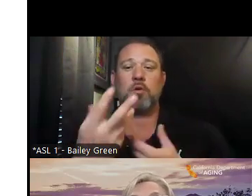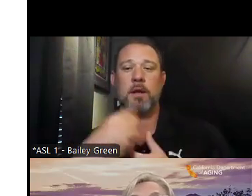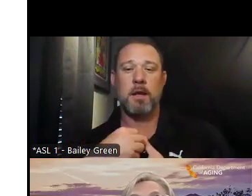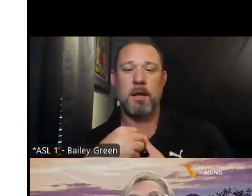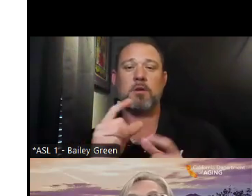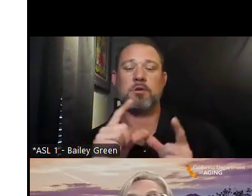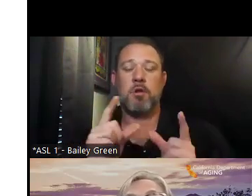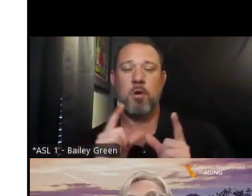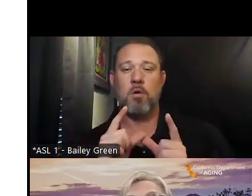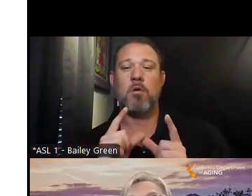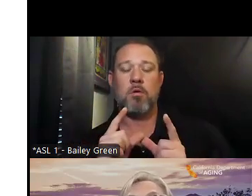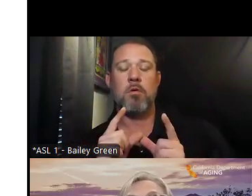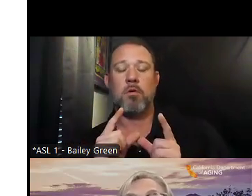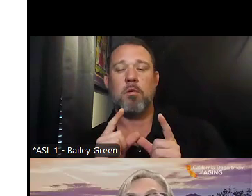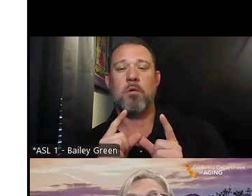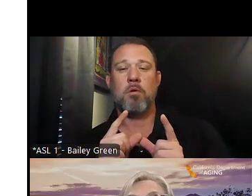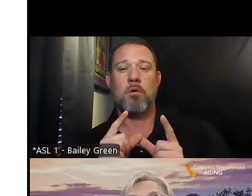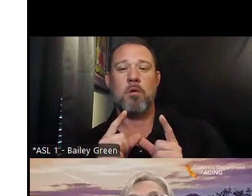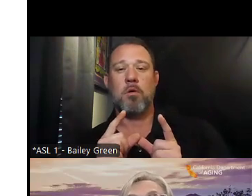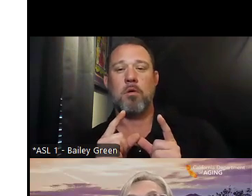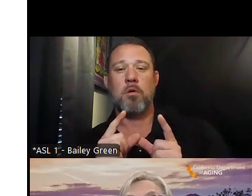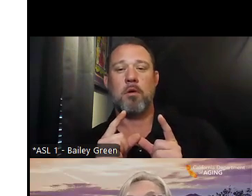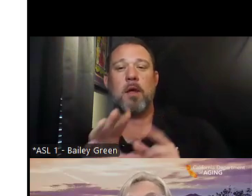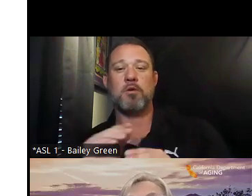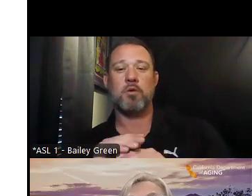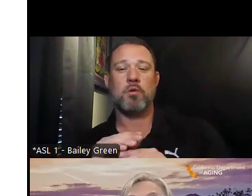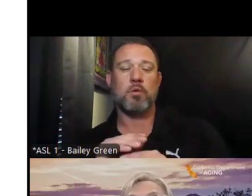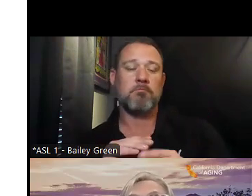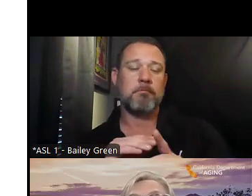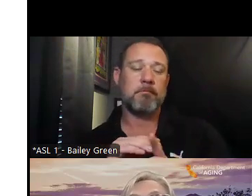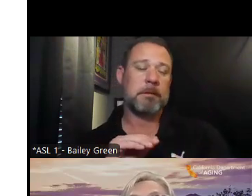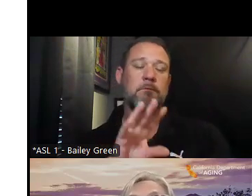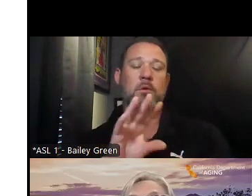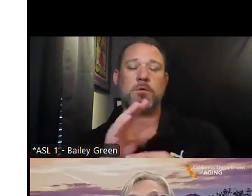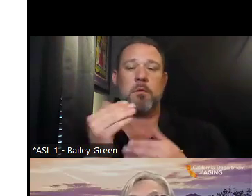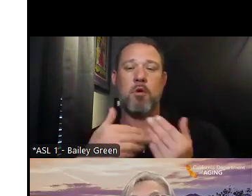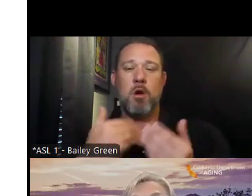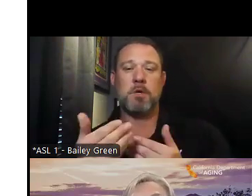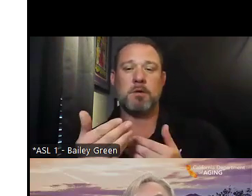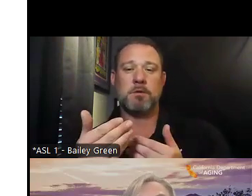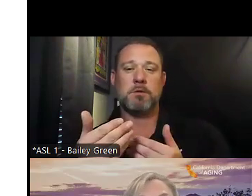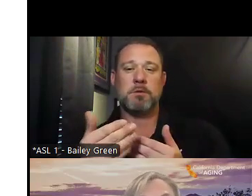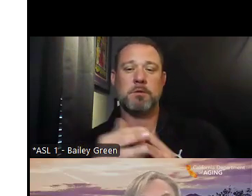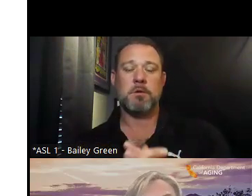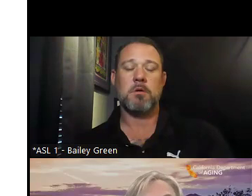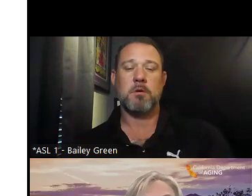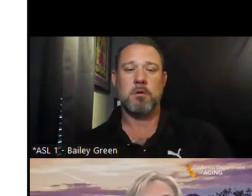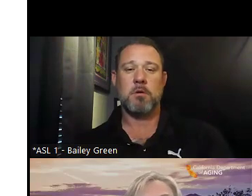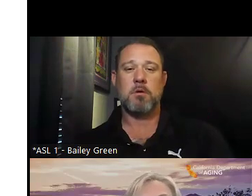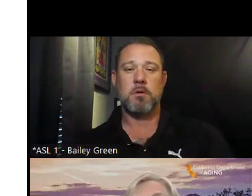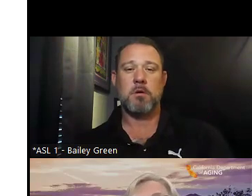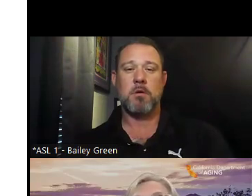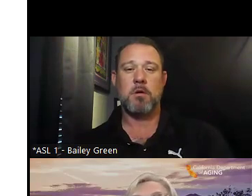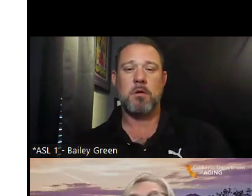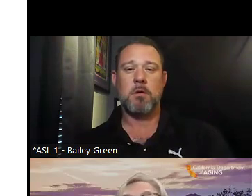local level and to influence the process. I'm actually going to go to the next slide real quick.